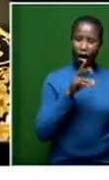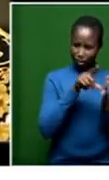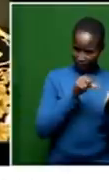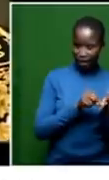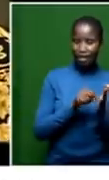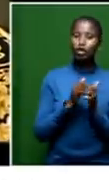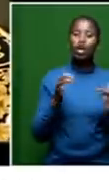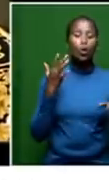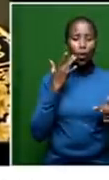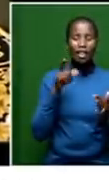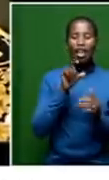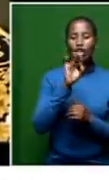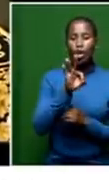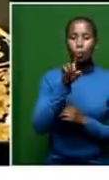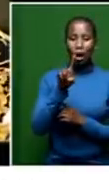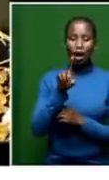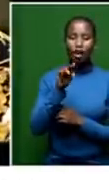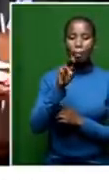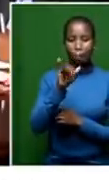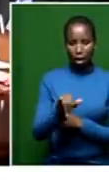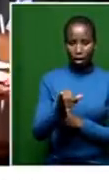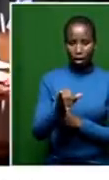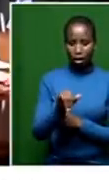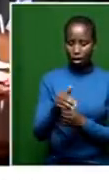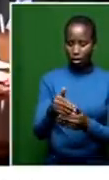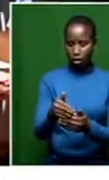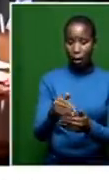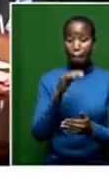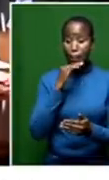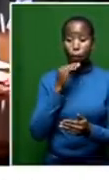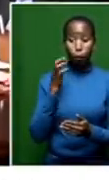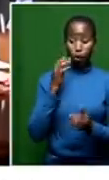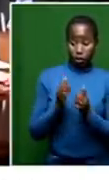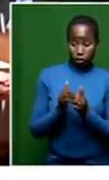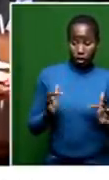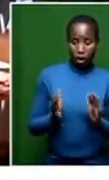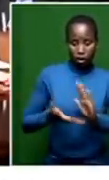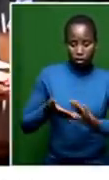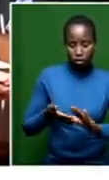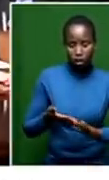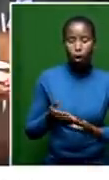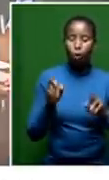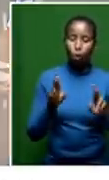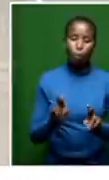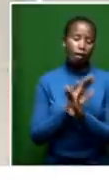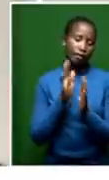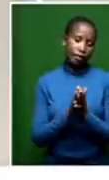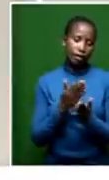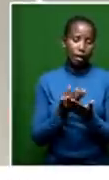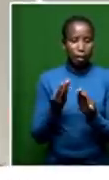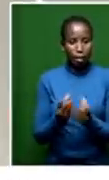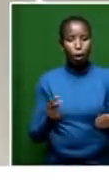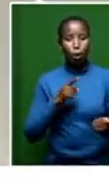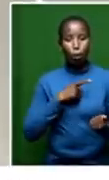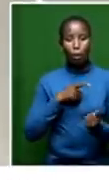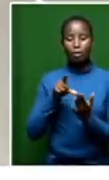May. And we hope that by then, things would have been sorted out in this process. Because by the 31st of May, it's going to be